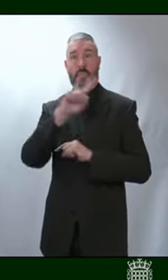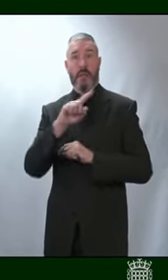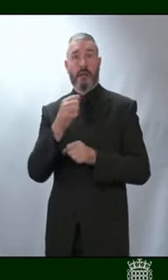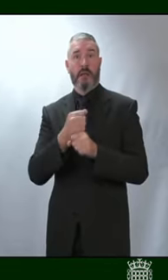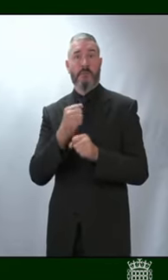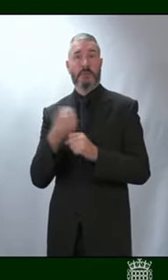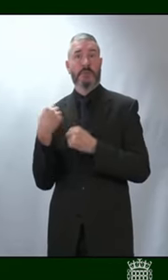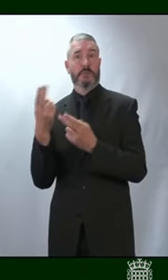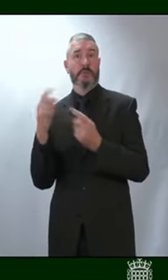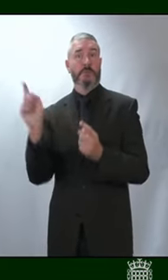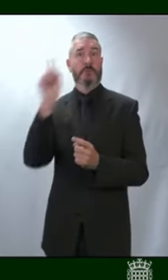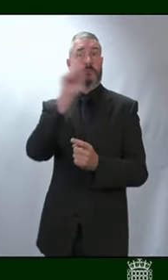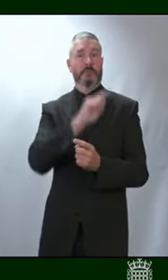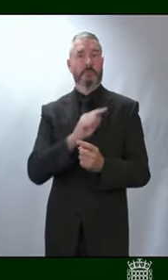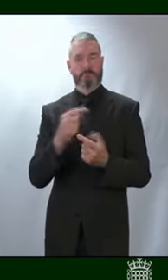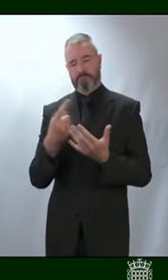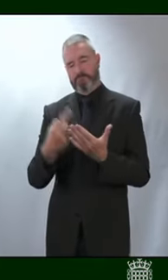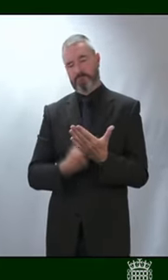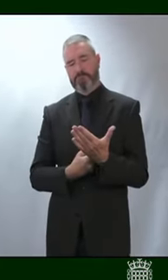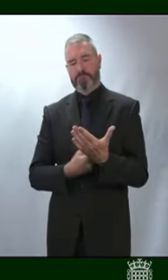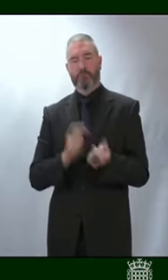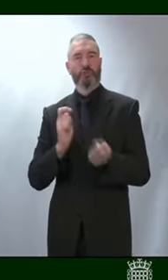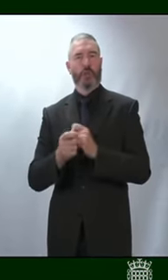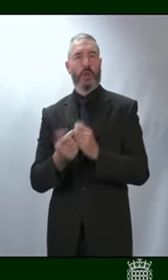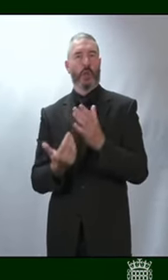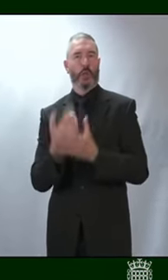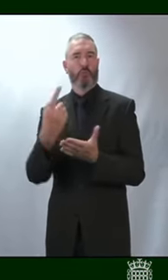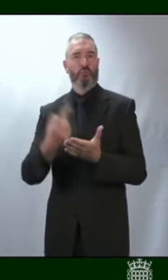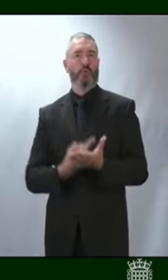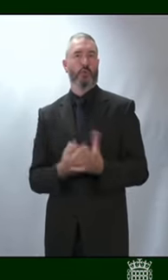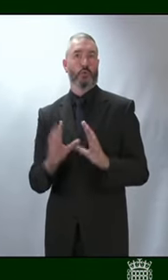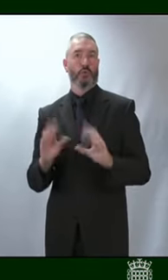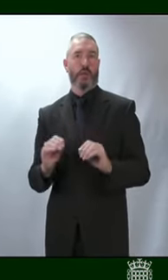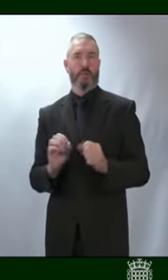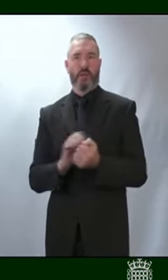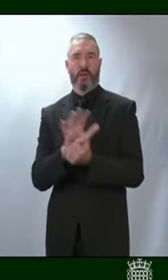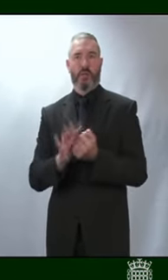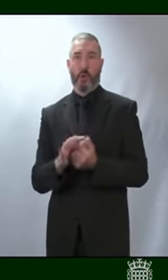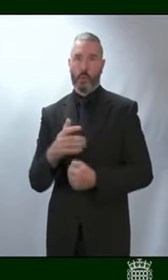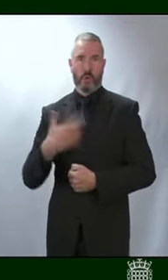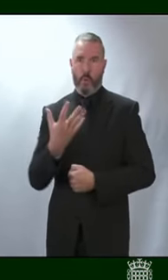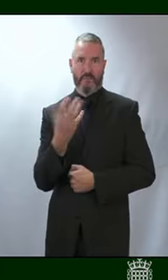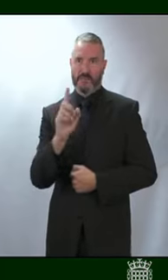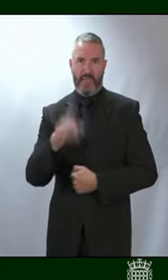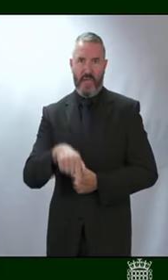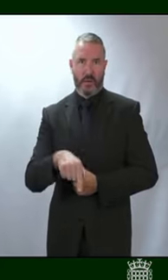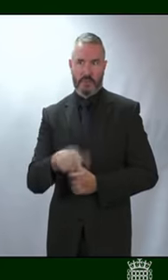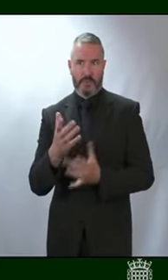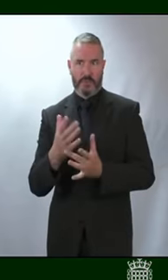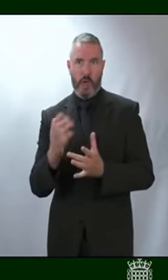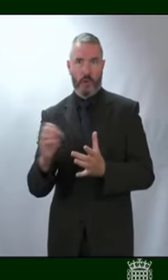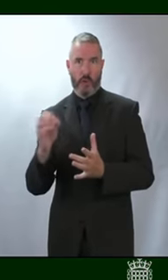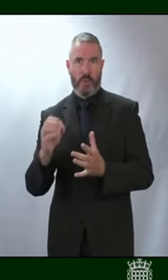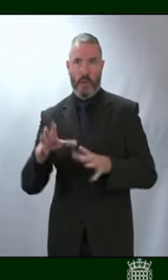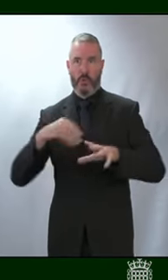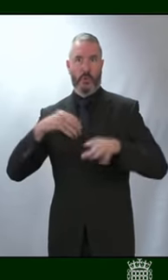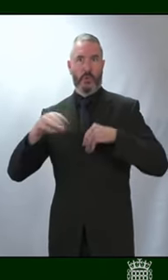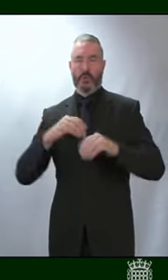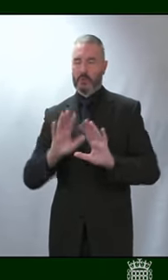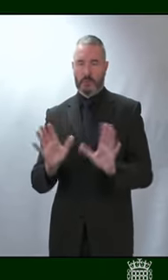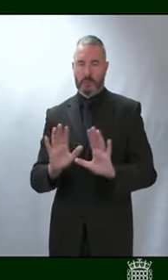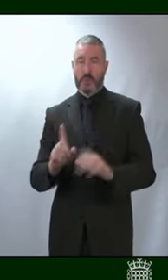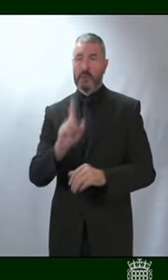announced restrictions aimed at stopping the number of COVID cases reaching a predicted 50,000 a day by mid-October. But there are other